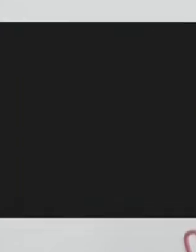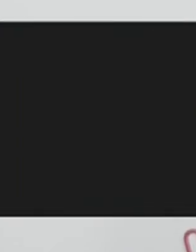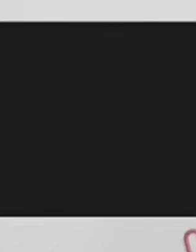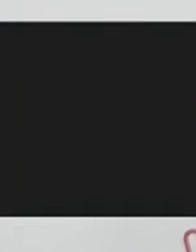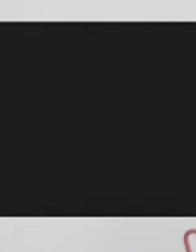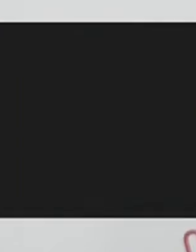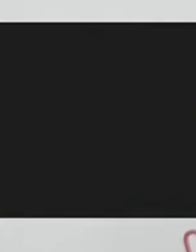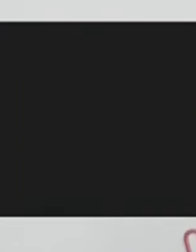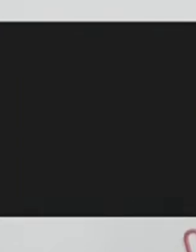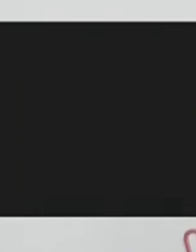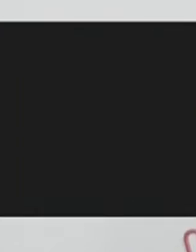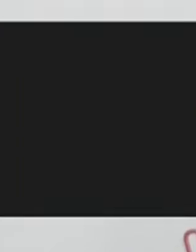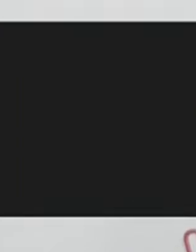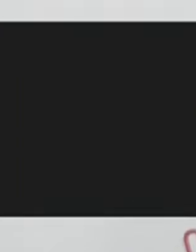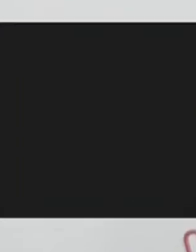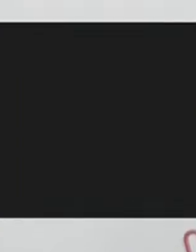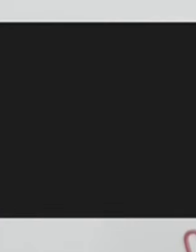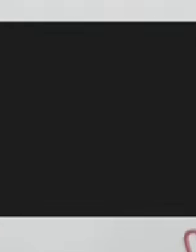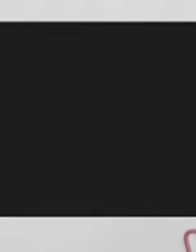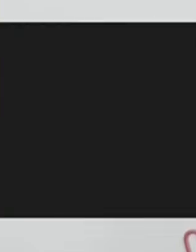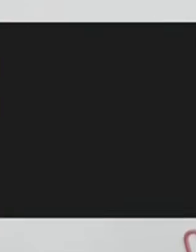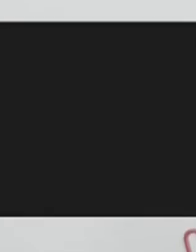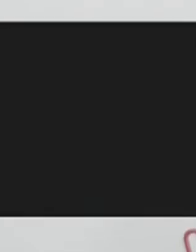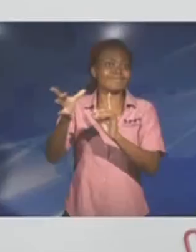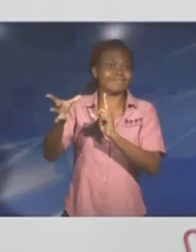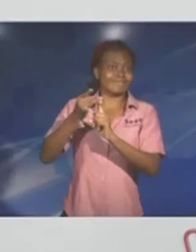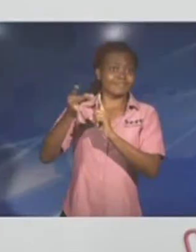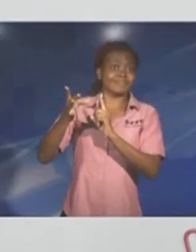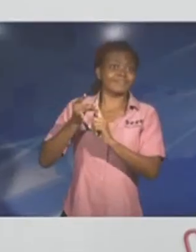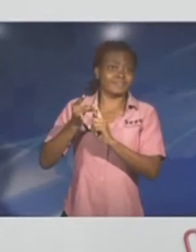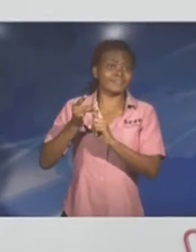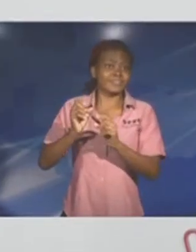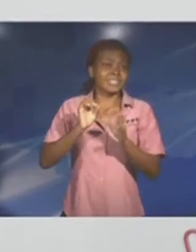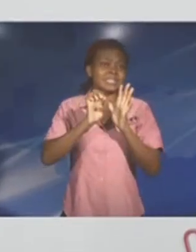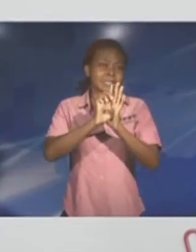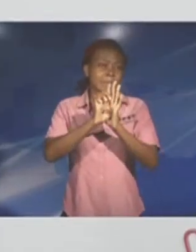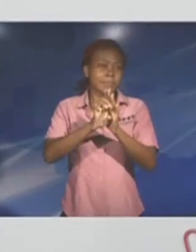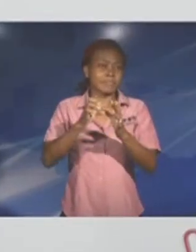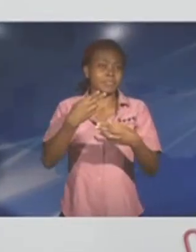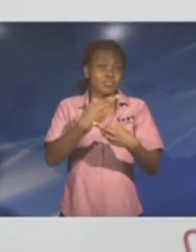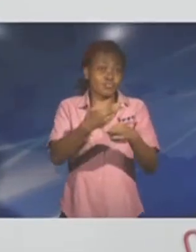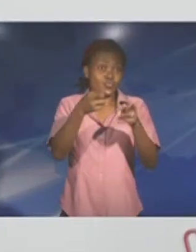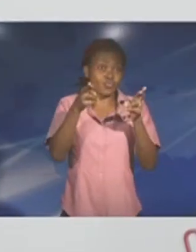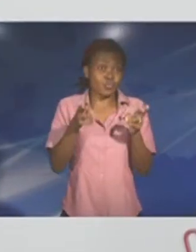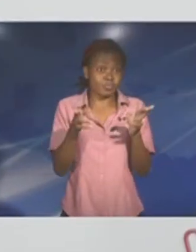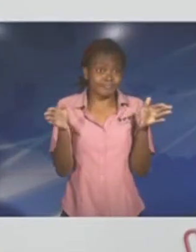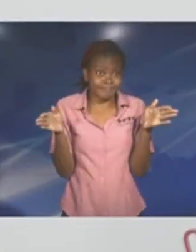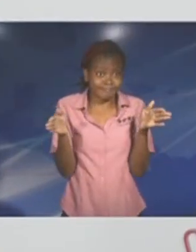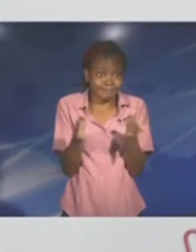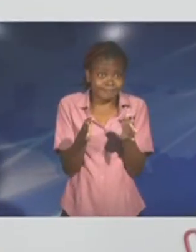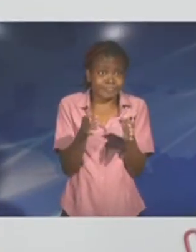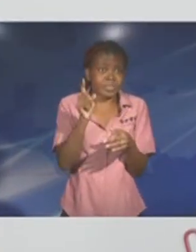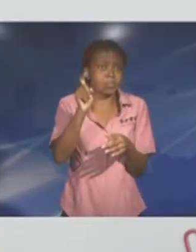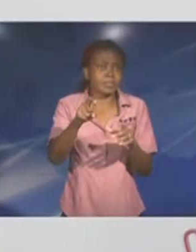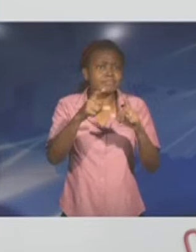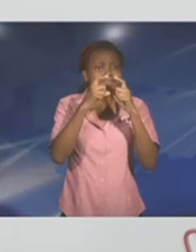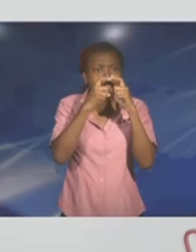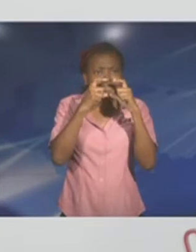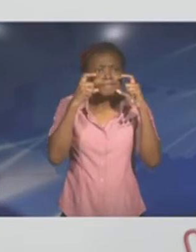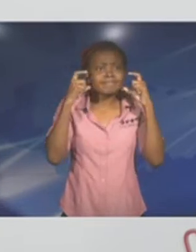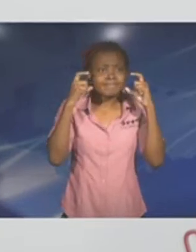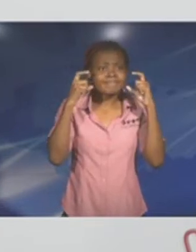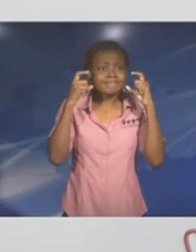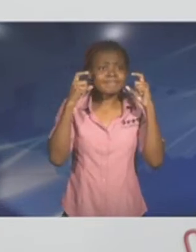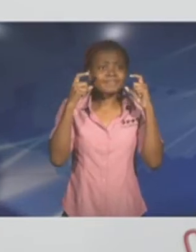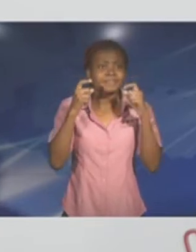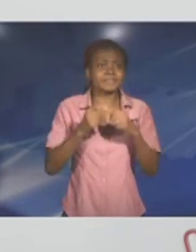reduce transmission in those areas. So in enclosed areas, the mask wearing continues to be very strong advice. Not advice